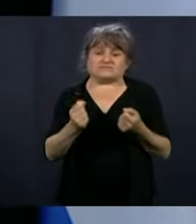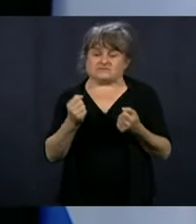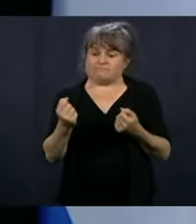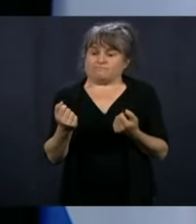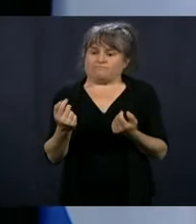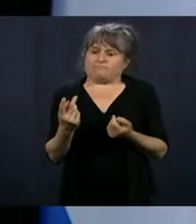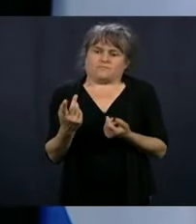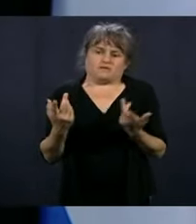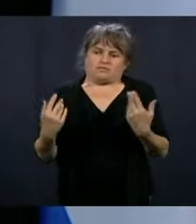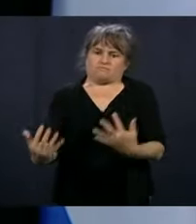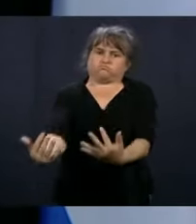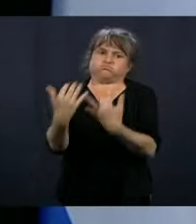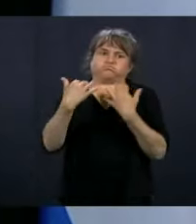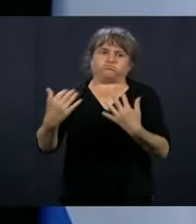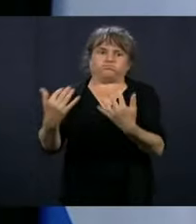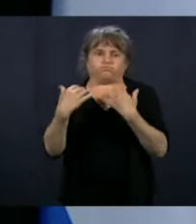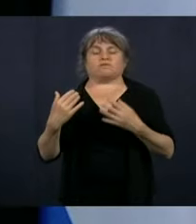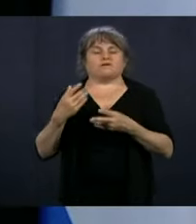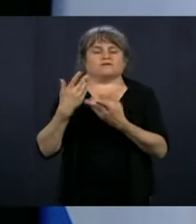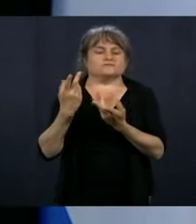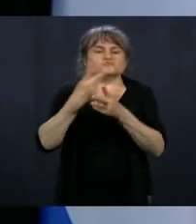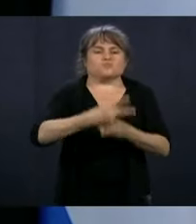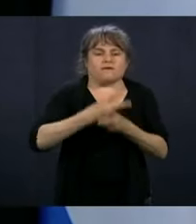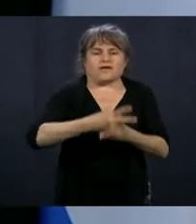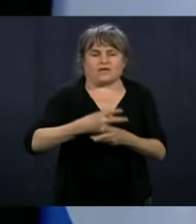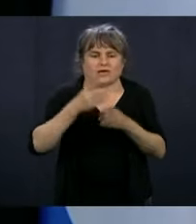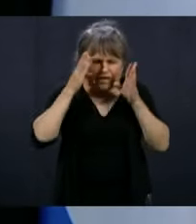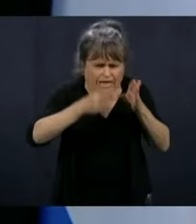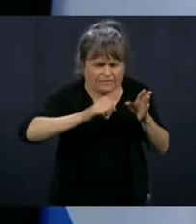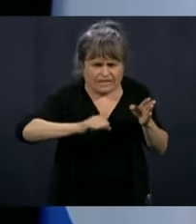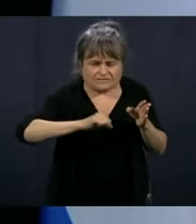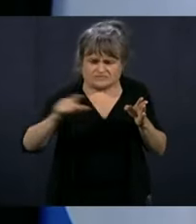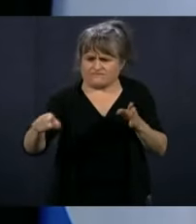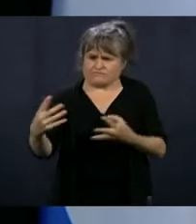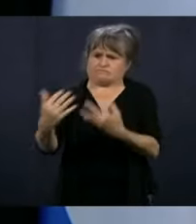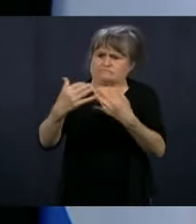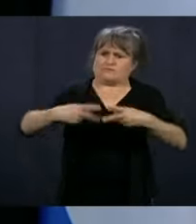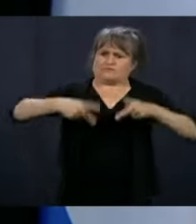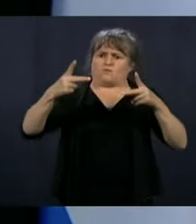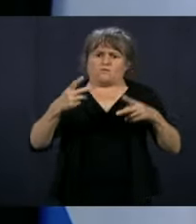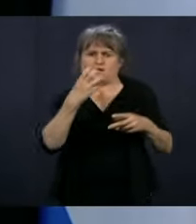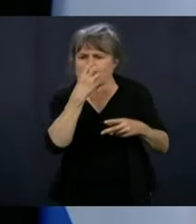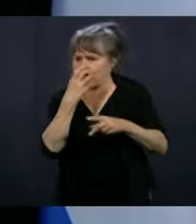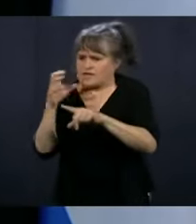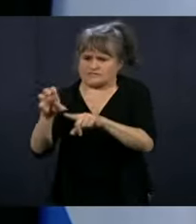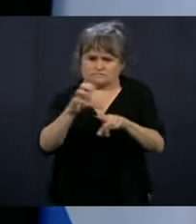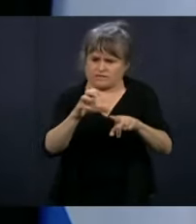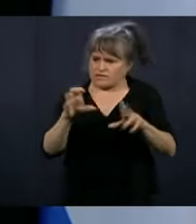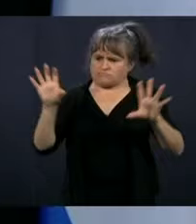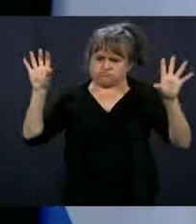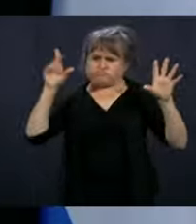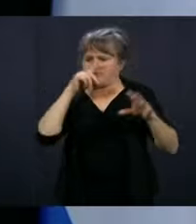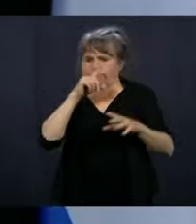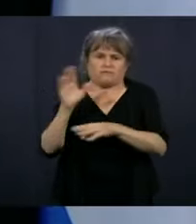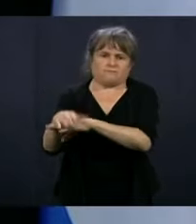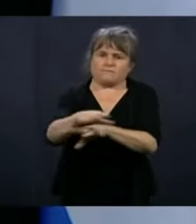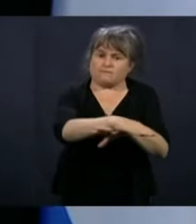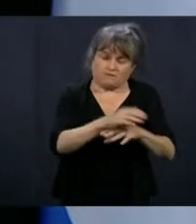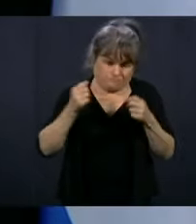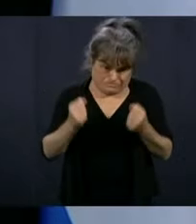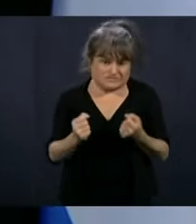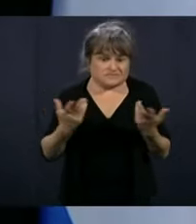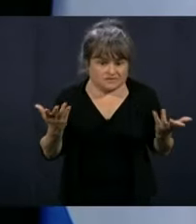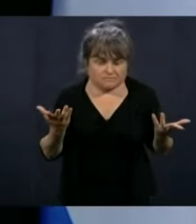person and intensive care. So we'll see what history teaches us. But I believe that we acted with celerity, and